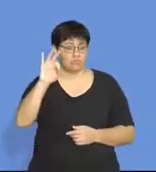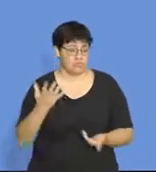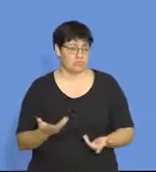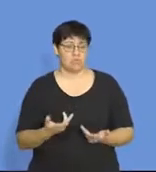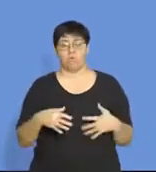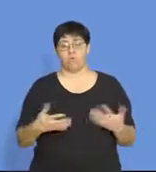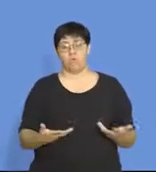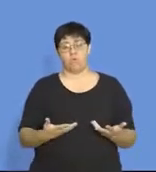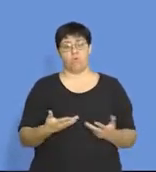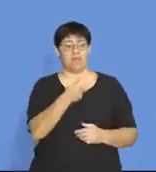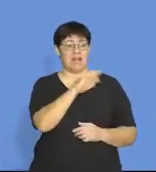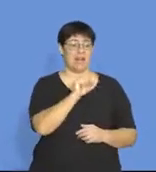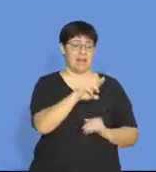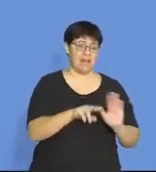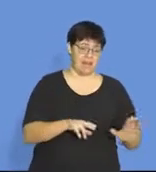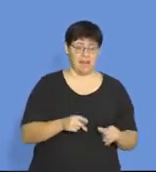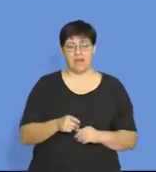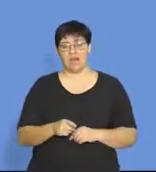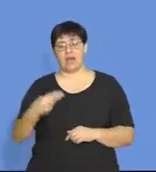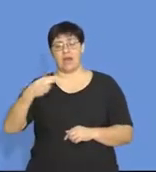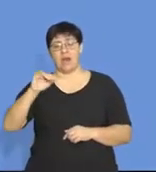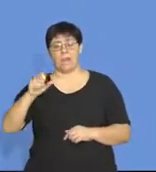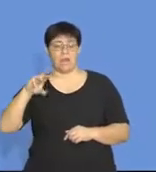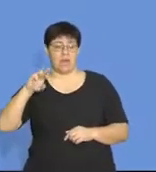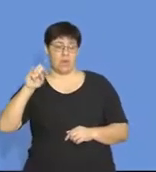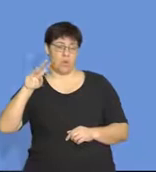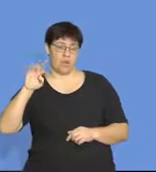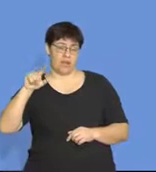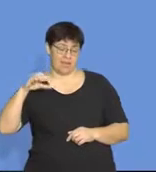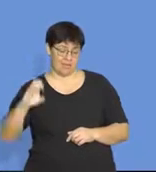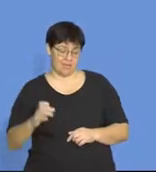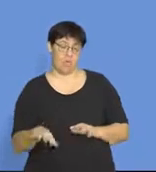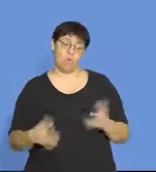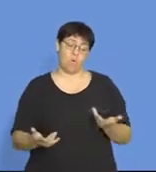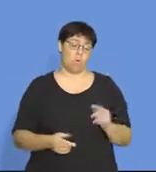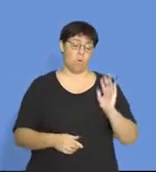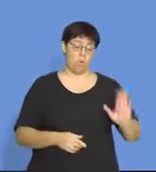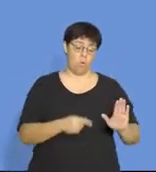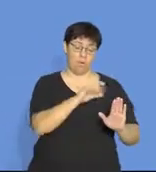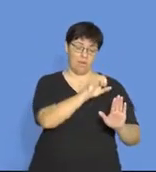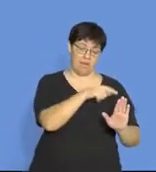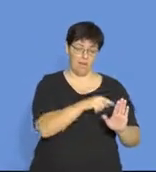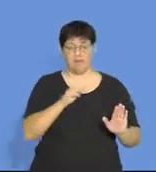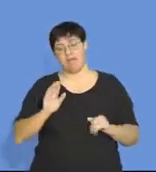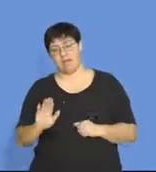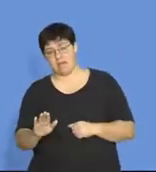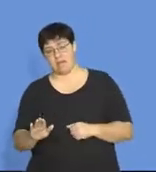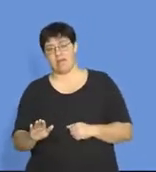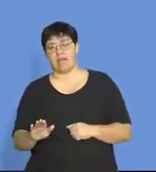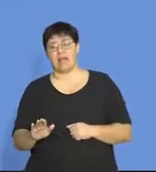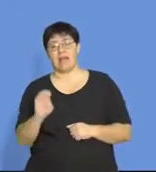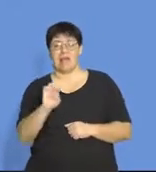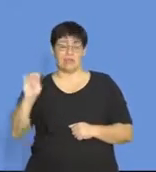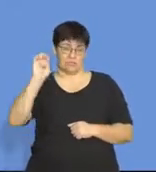cubic, or linear and hyperbolic, or linear